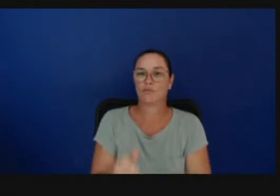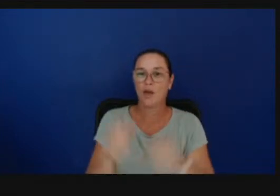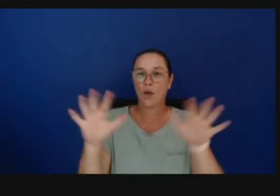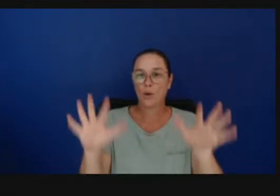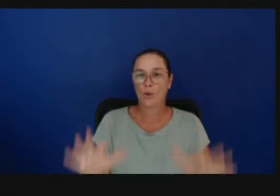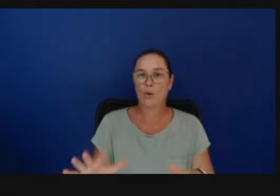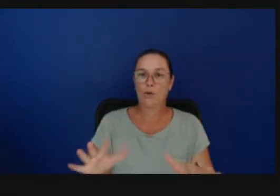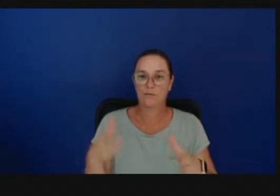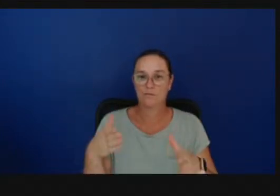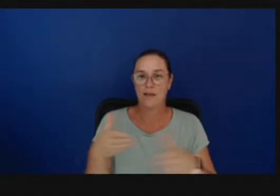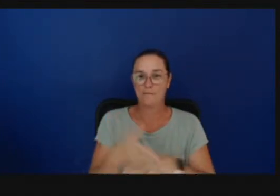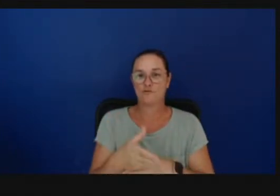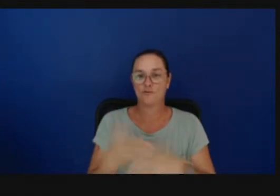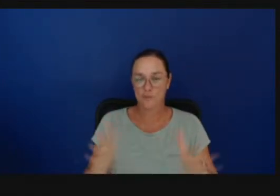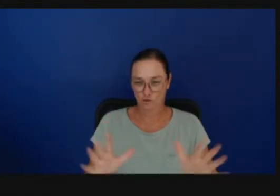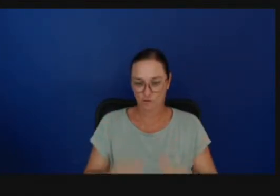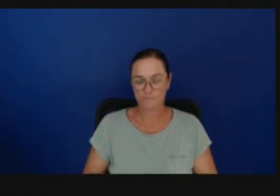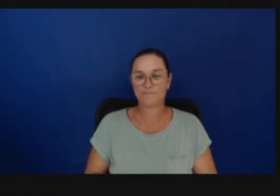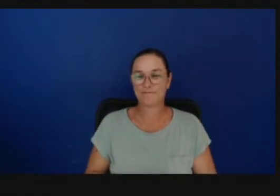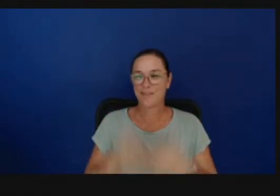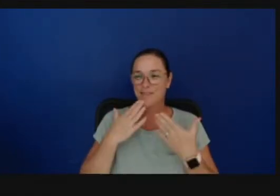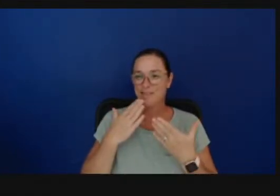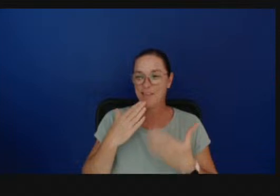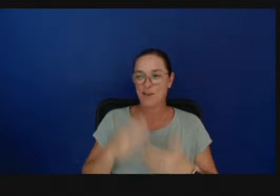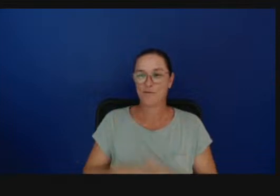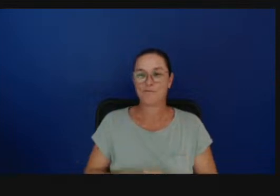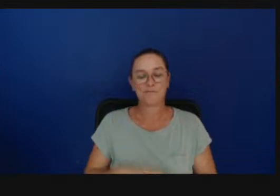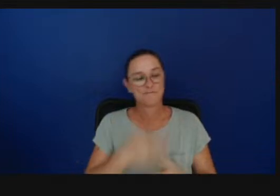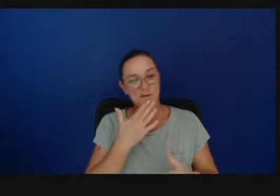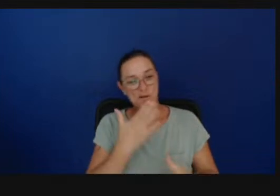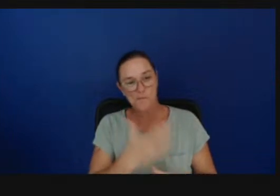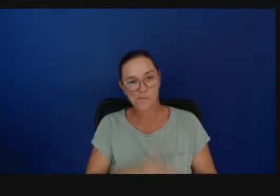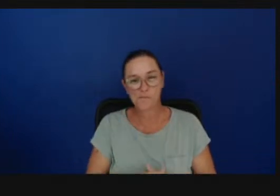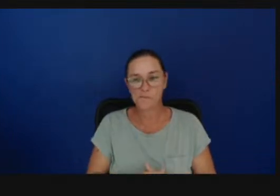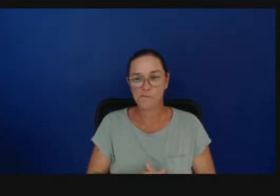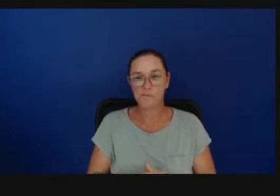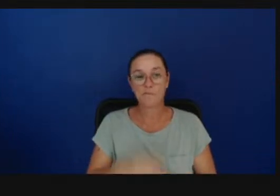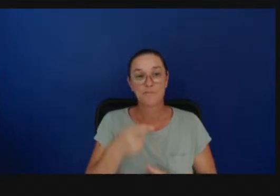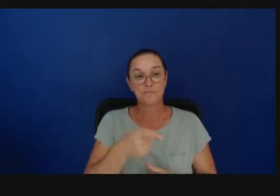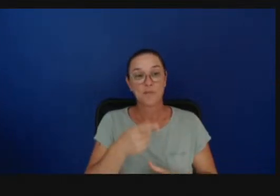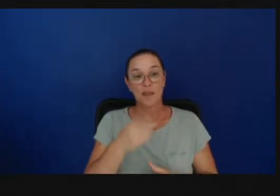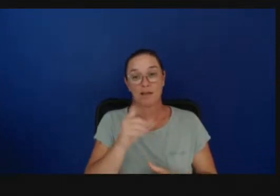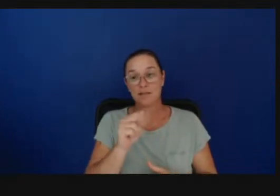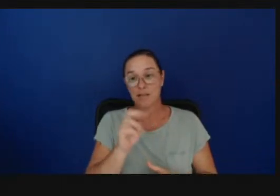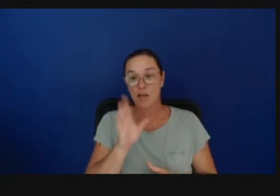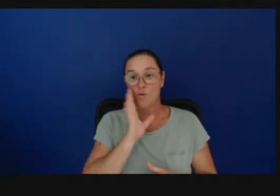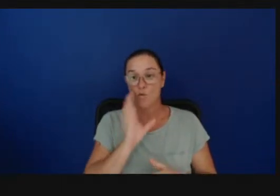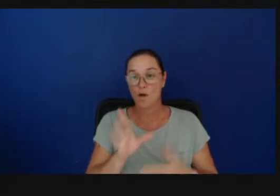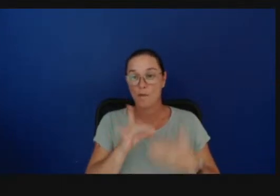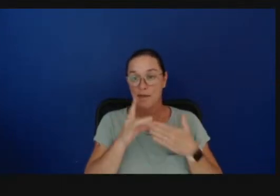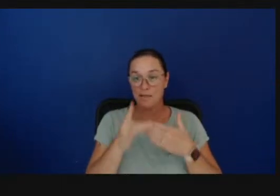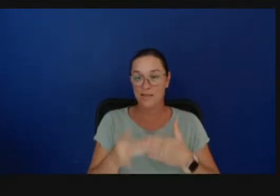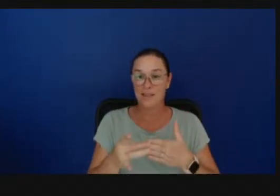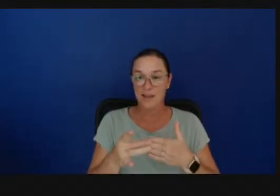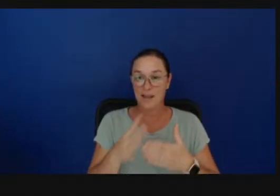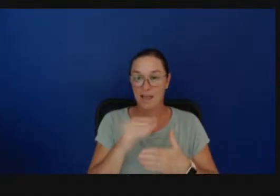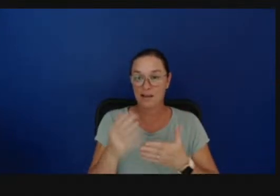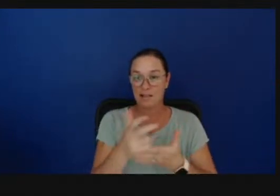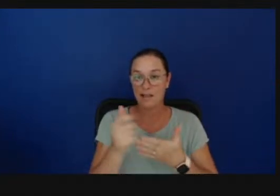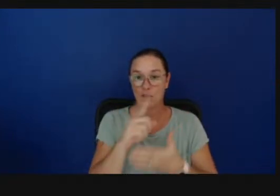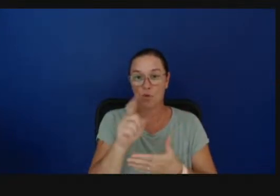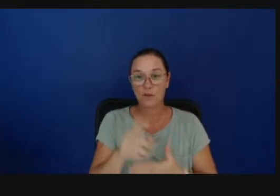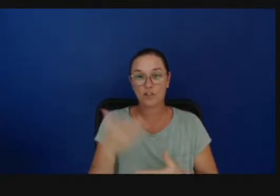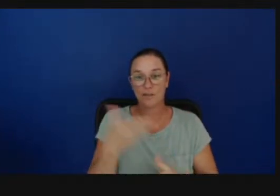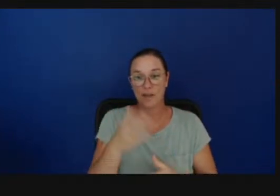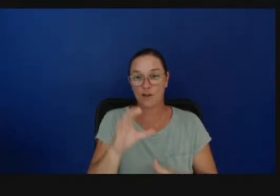pretty good. Thanks, Phil. Yeah, thanks, Dane. Yeah, I'm going to be leading discussion, collecting questions on chat, which we'll address.